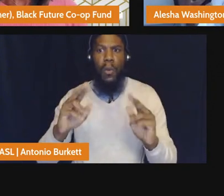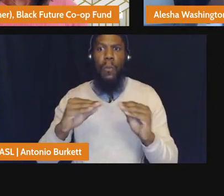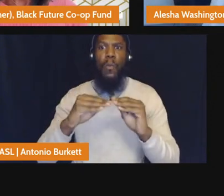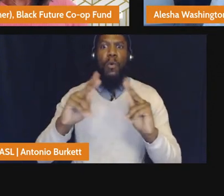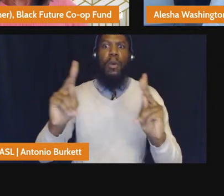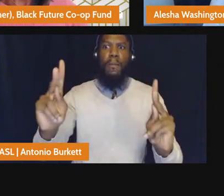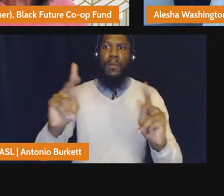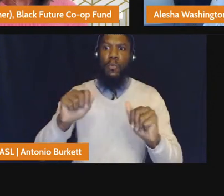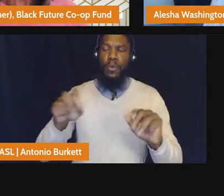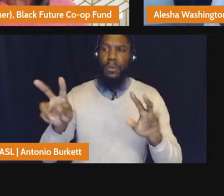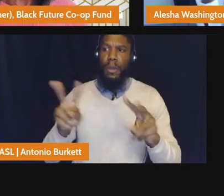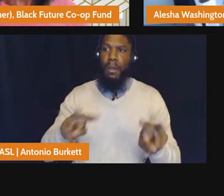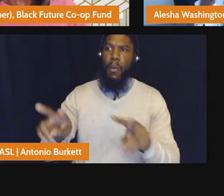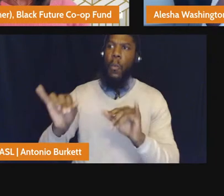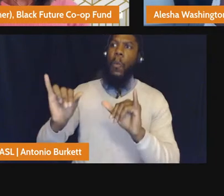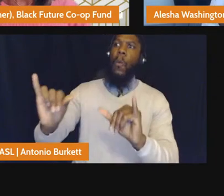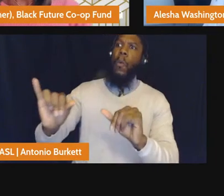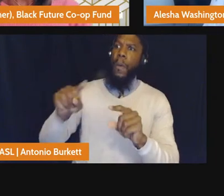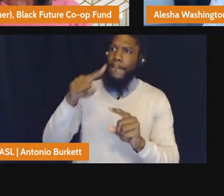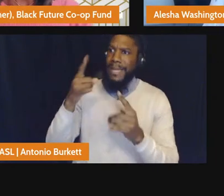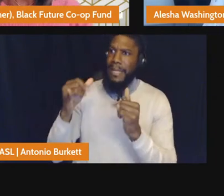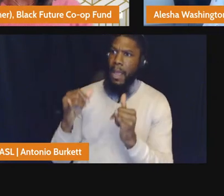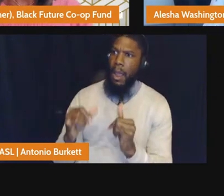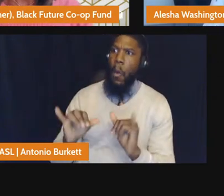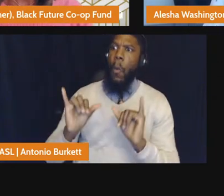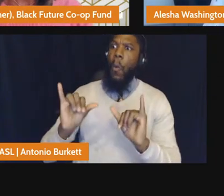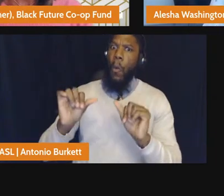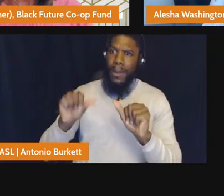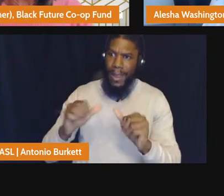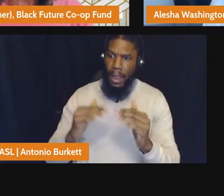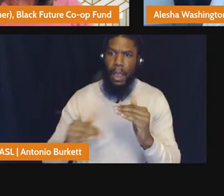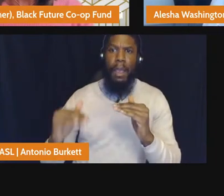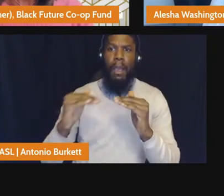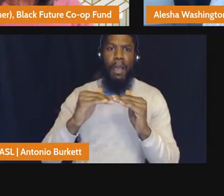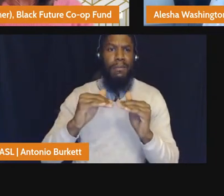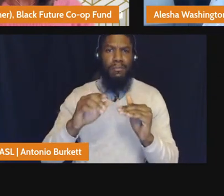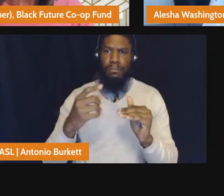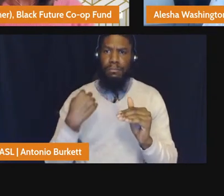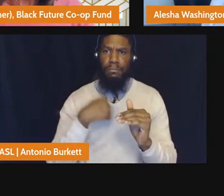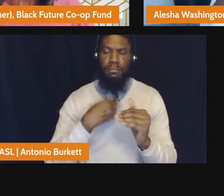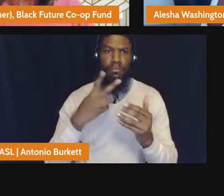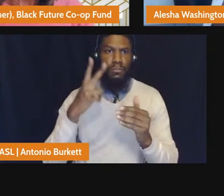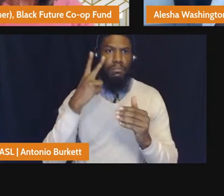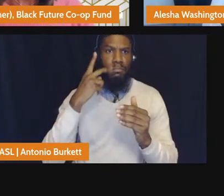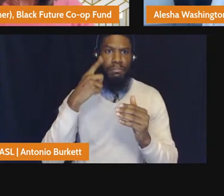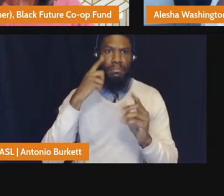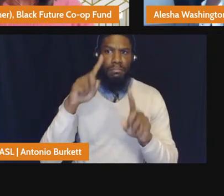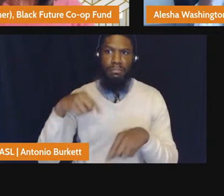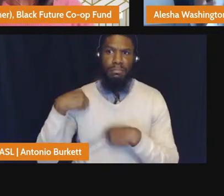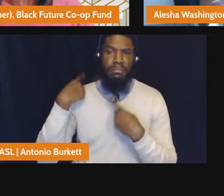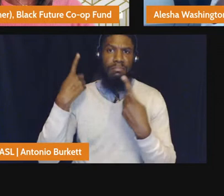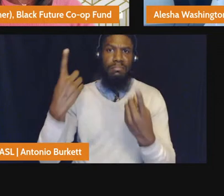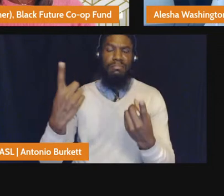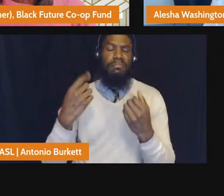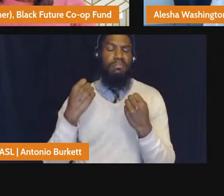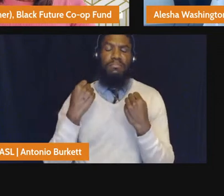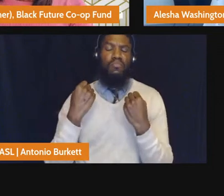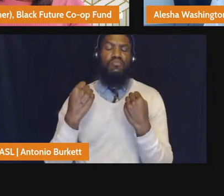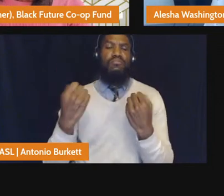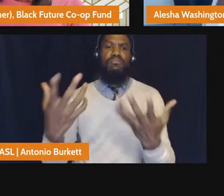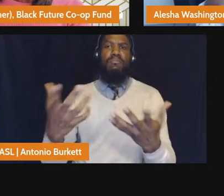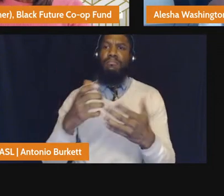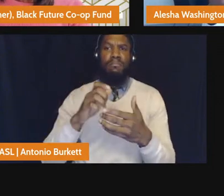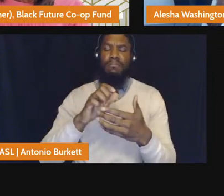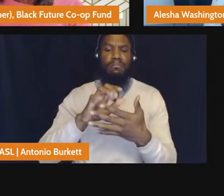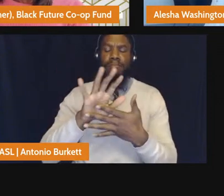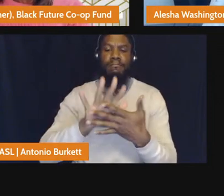seeing the payoff of that. Because this has been decades in the making from a number of national reports that have looked at the diversity of boards to senior leadership within